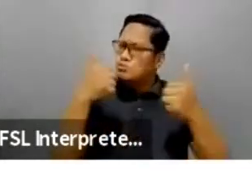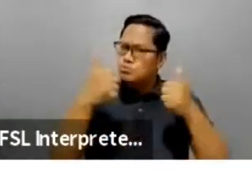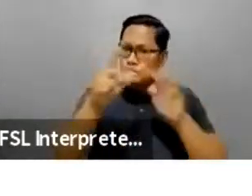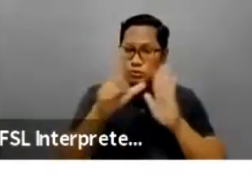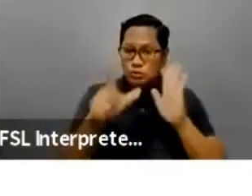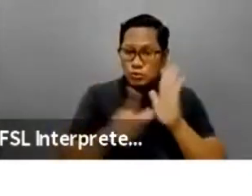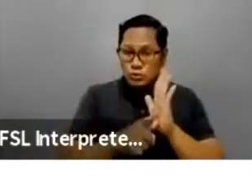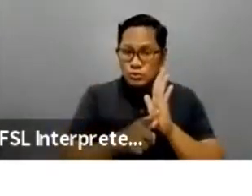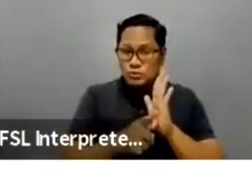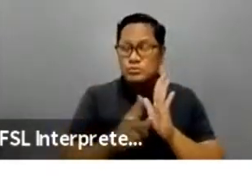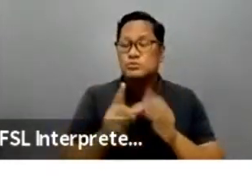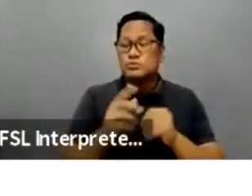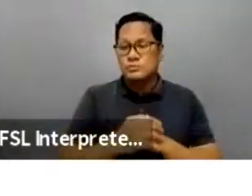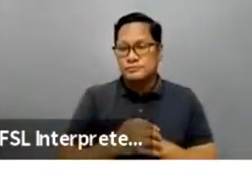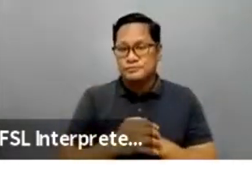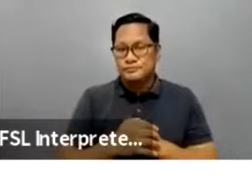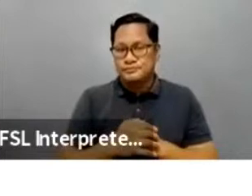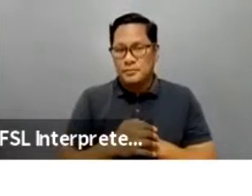lawyers will tell you.